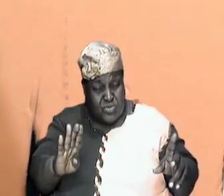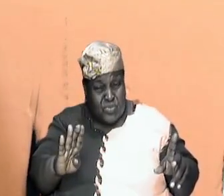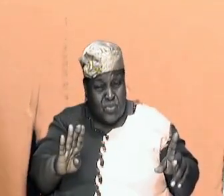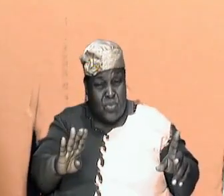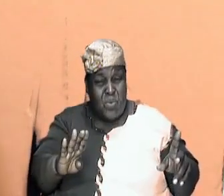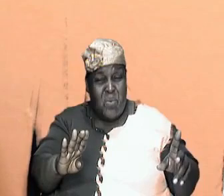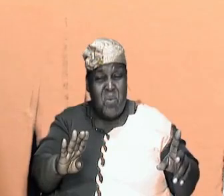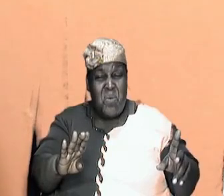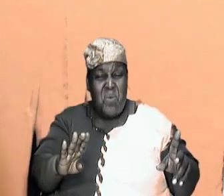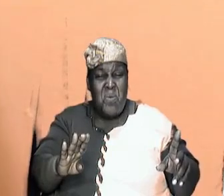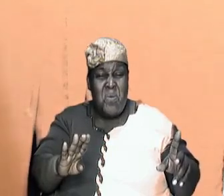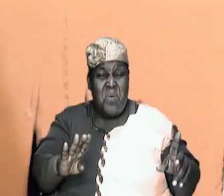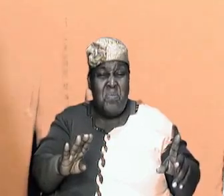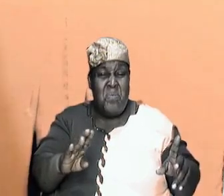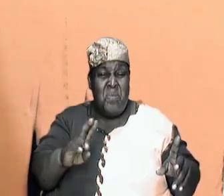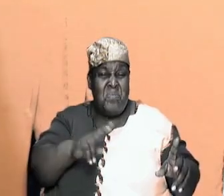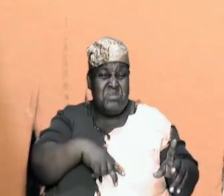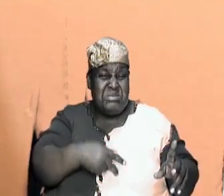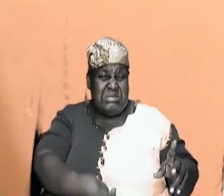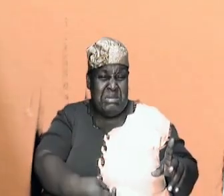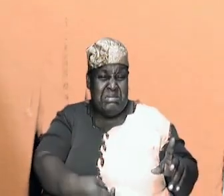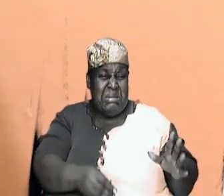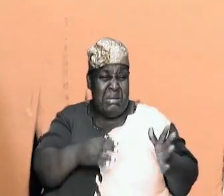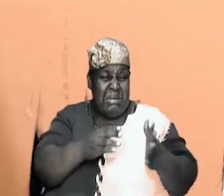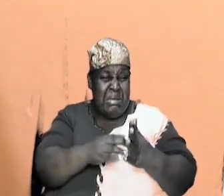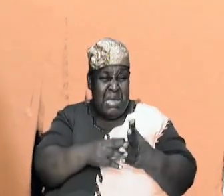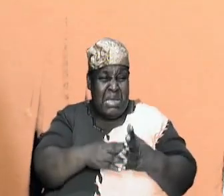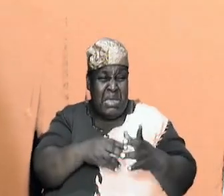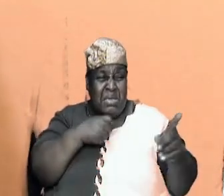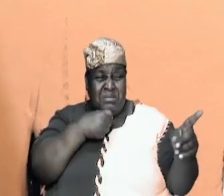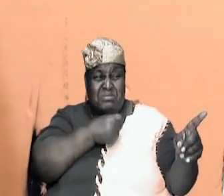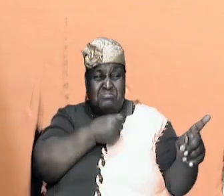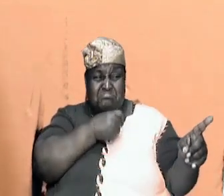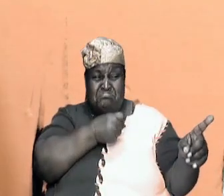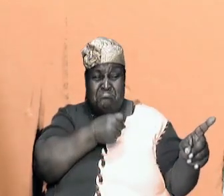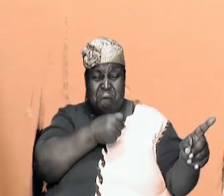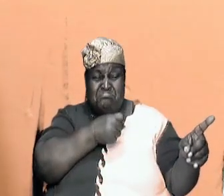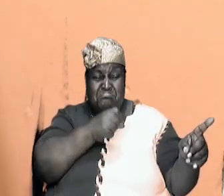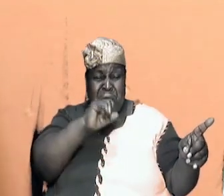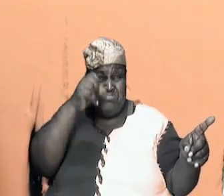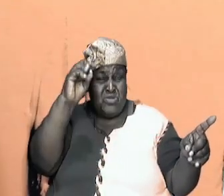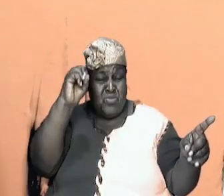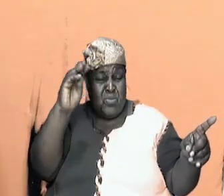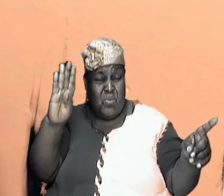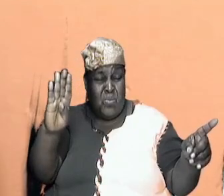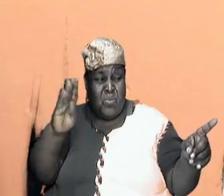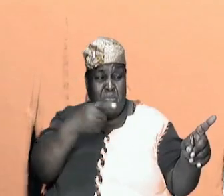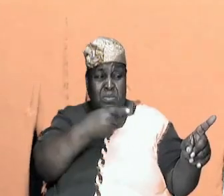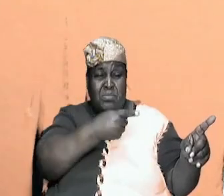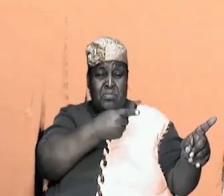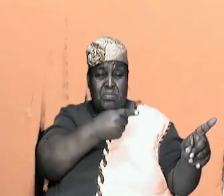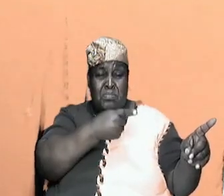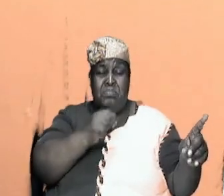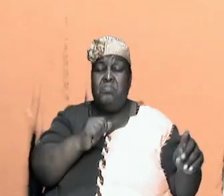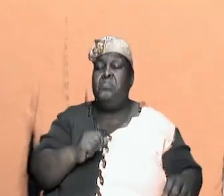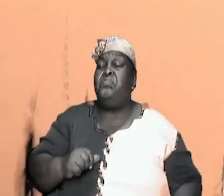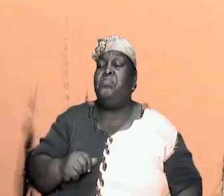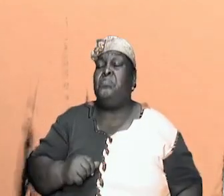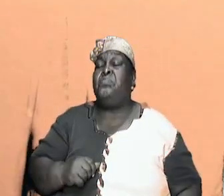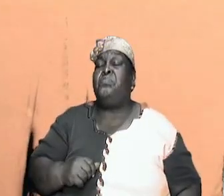was disgusted at himself. This is necessary for us in order for us to go to the next